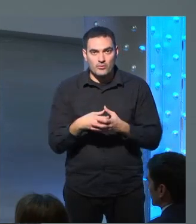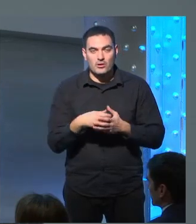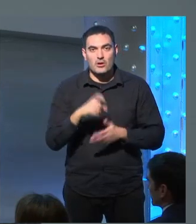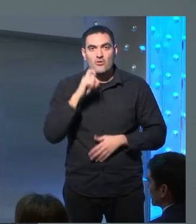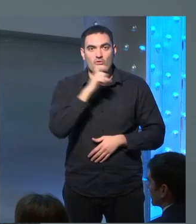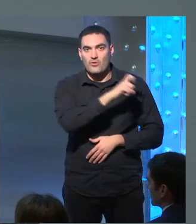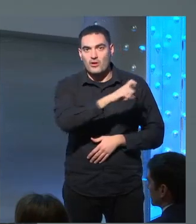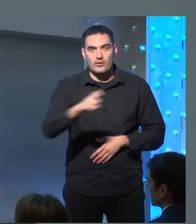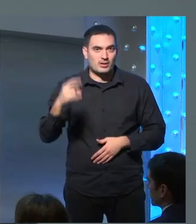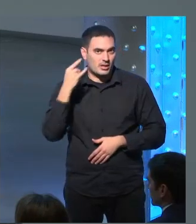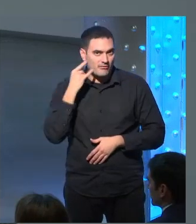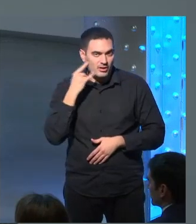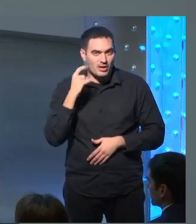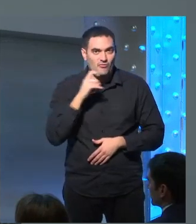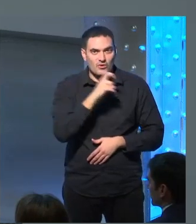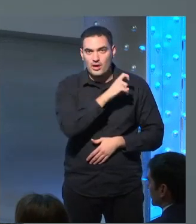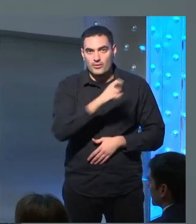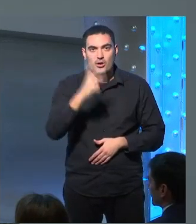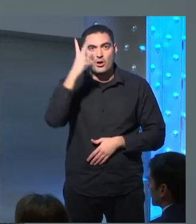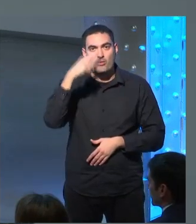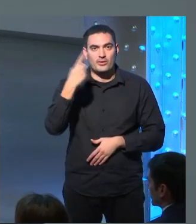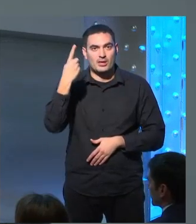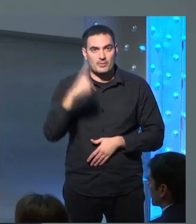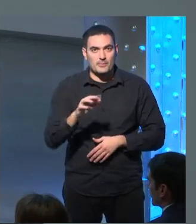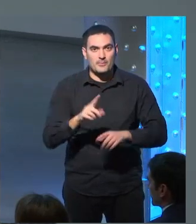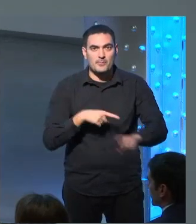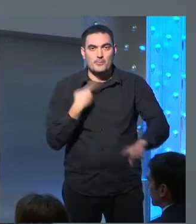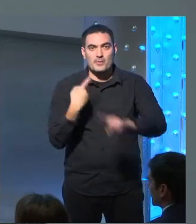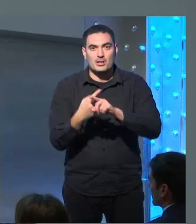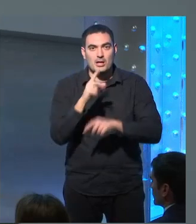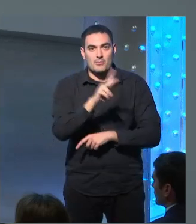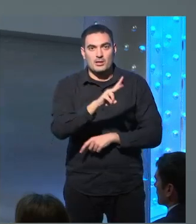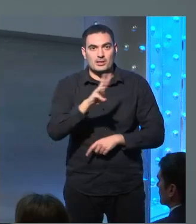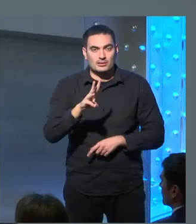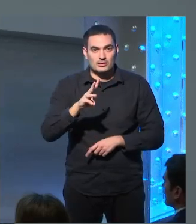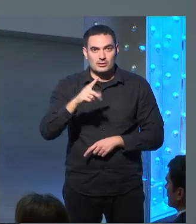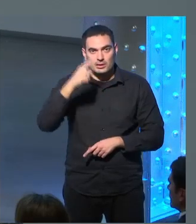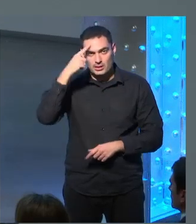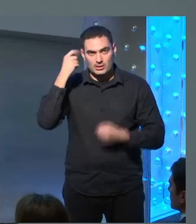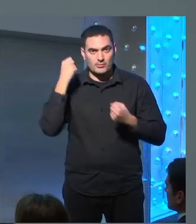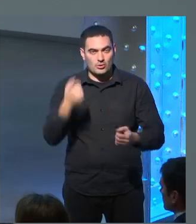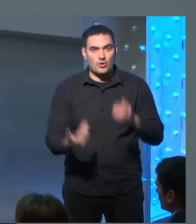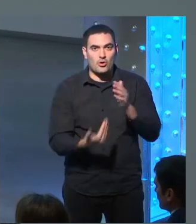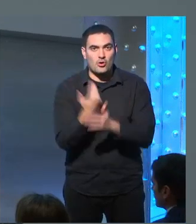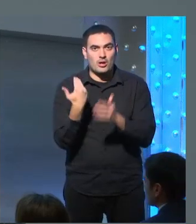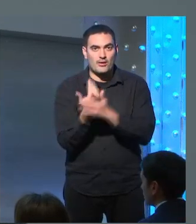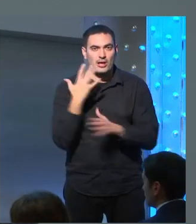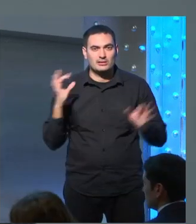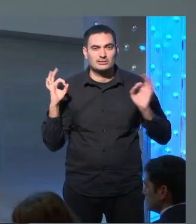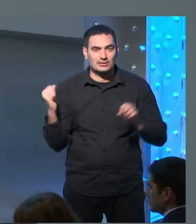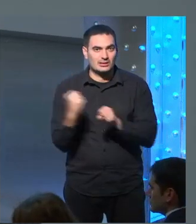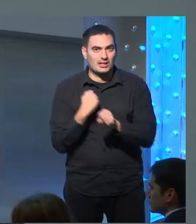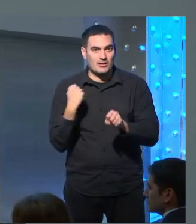Manpower Group, Telefónica Foundation and ONCE Foundation, but more above all to the 23 experts that are going